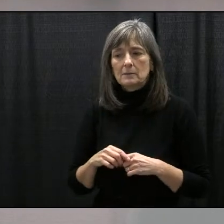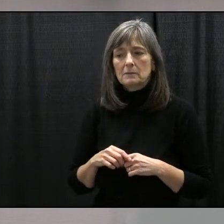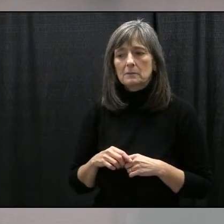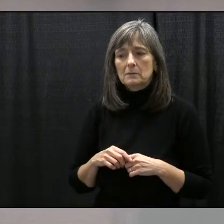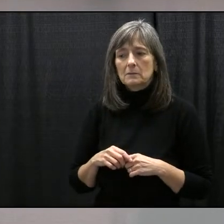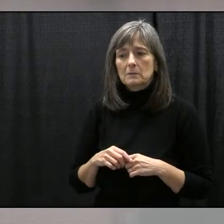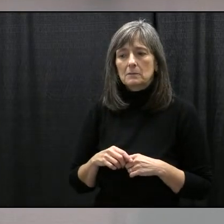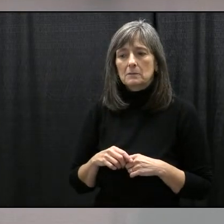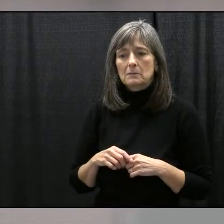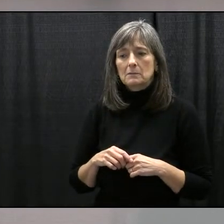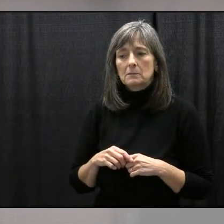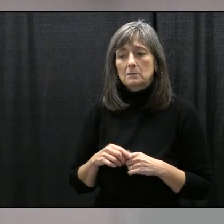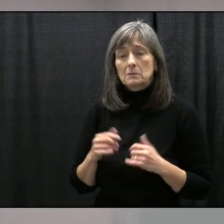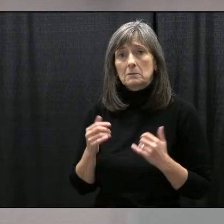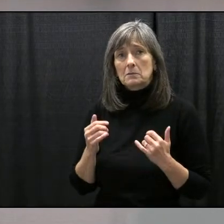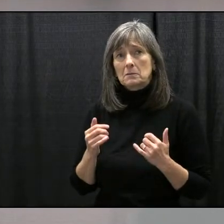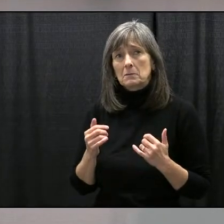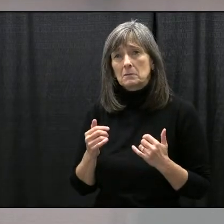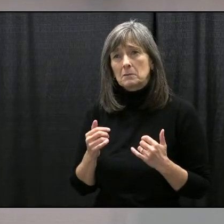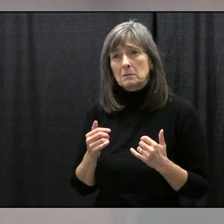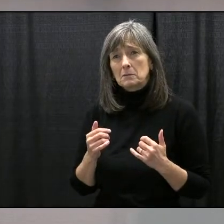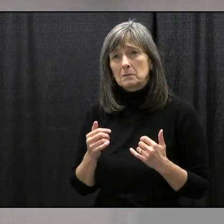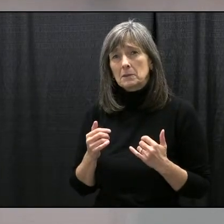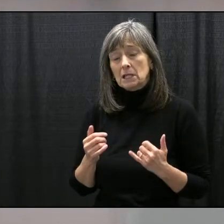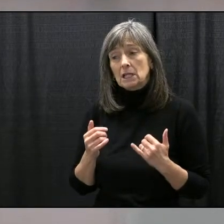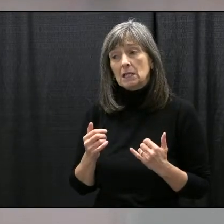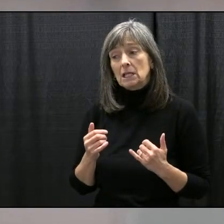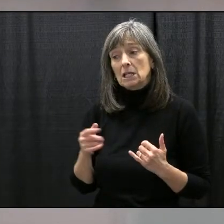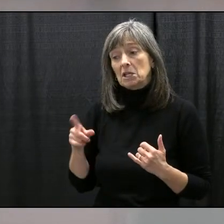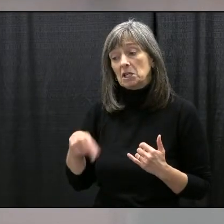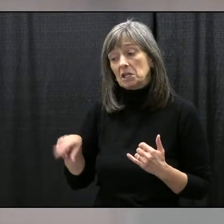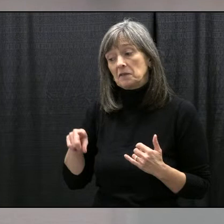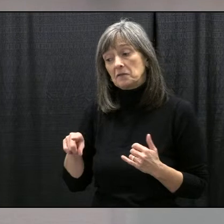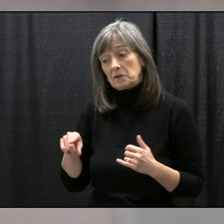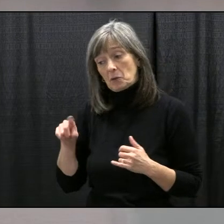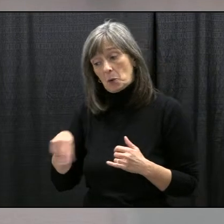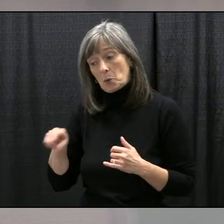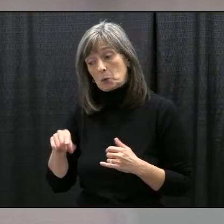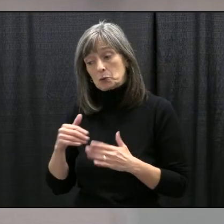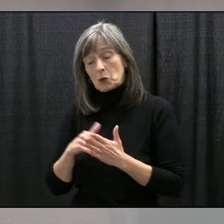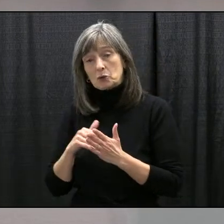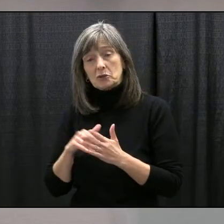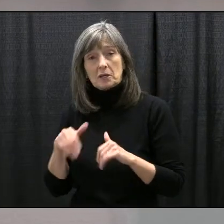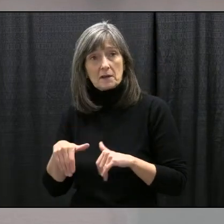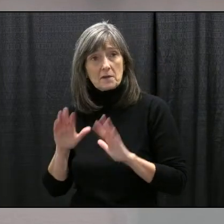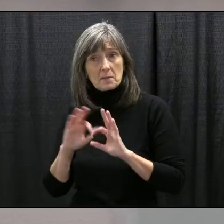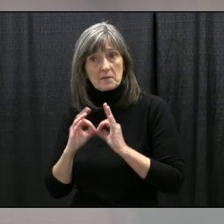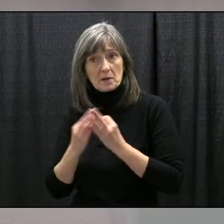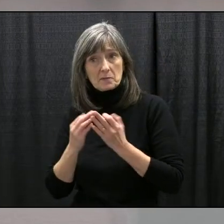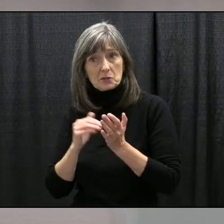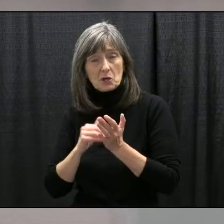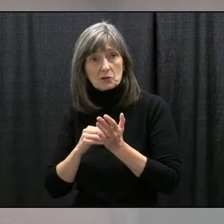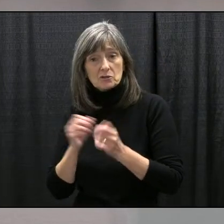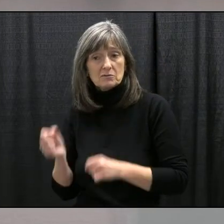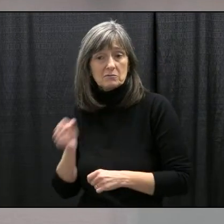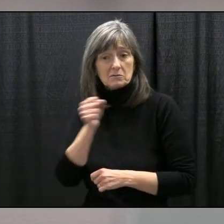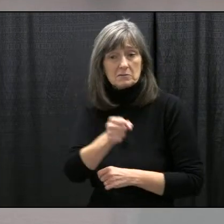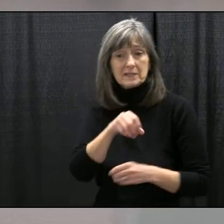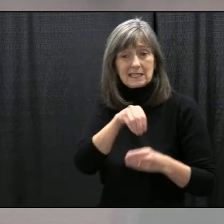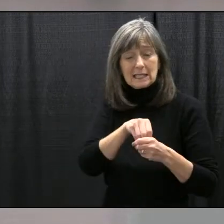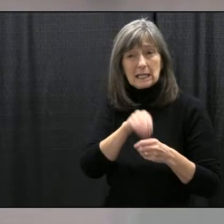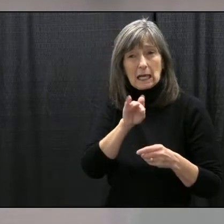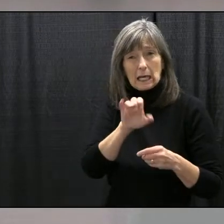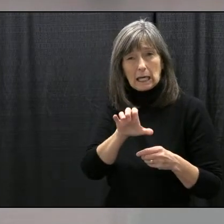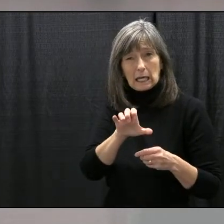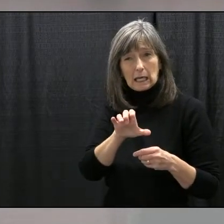doctors now in a situation where they can just give up a family practice and take a shift at a collaborative care clinic, how is that going to actually